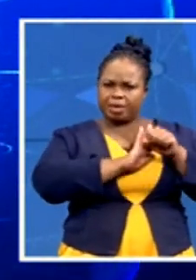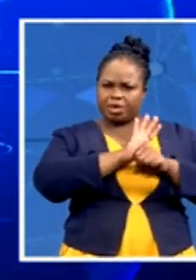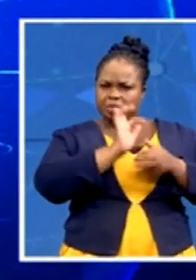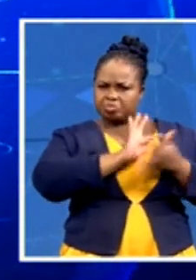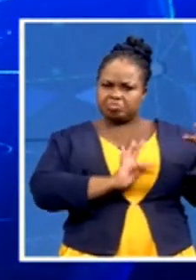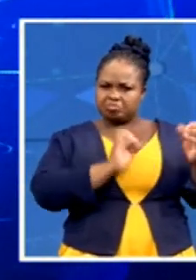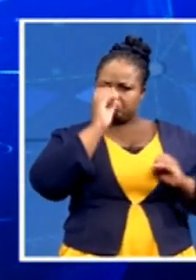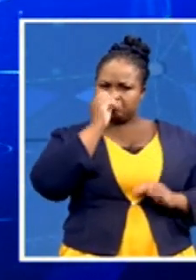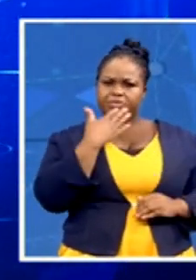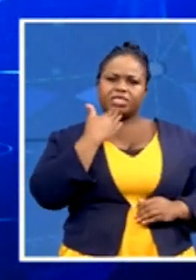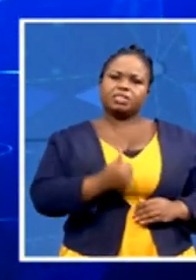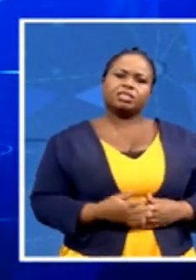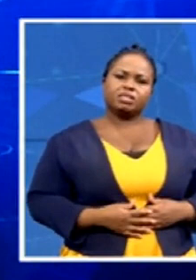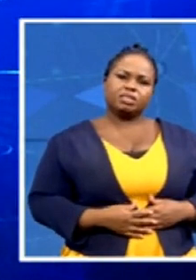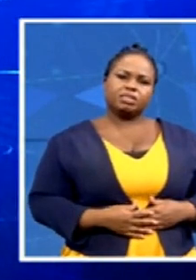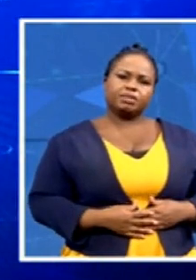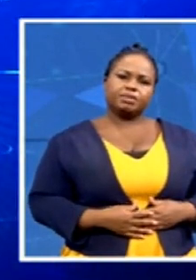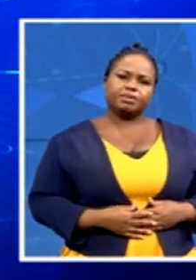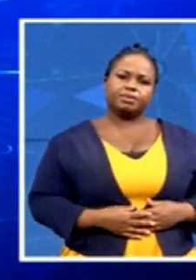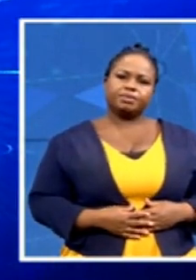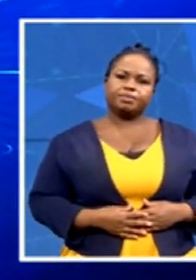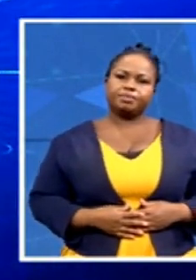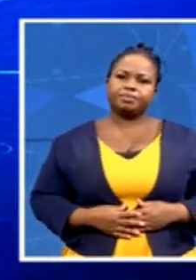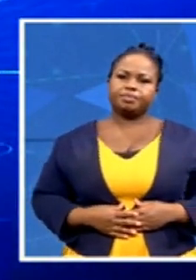Yeah, it is alleged